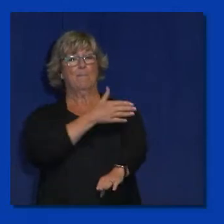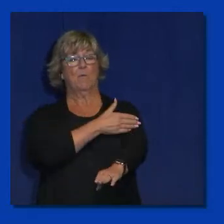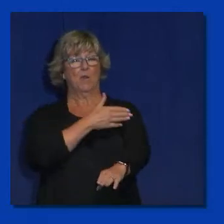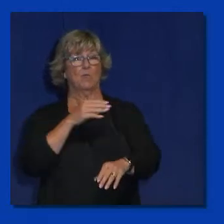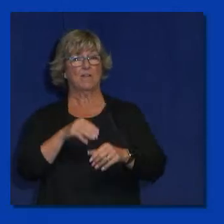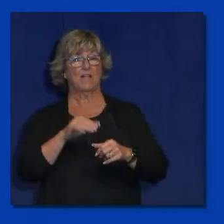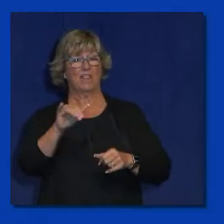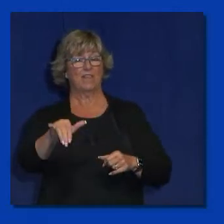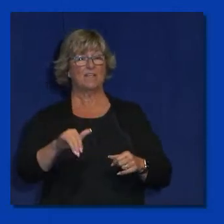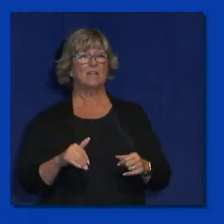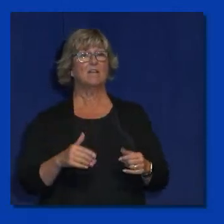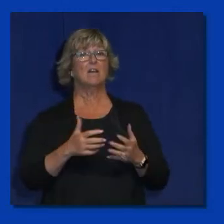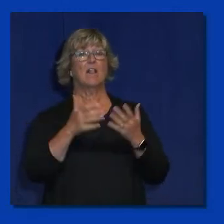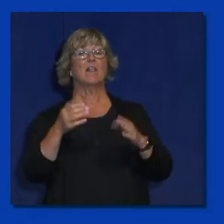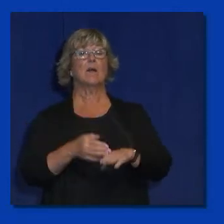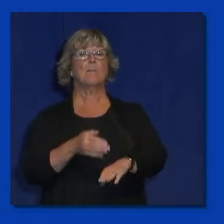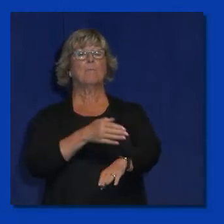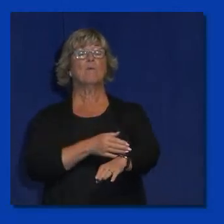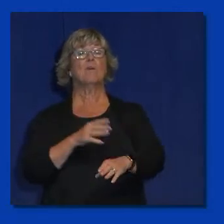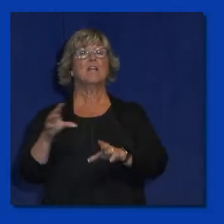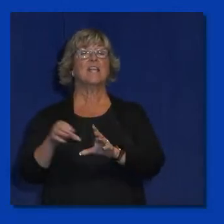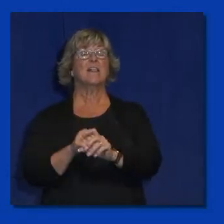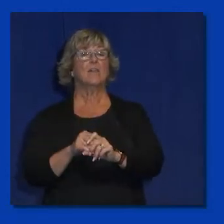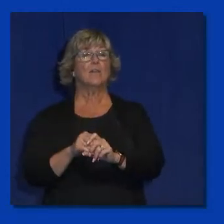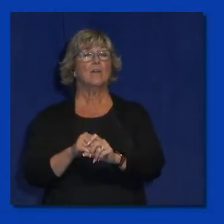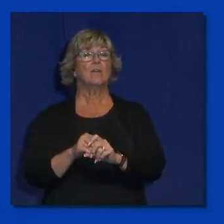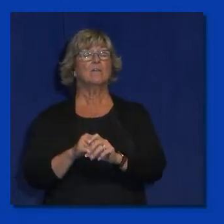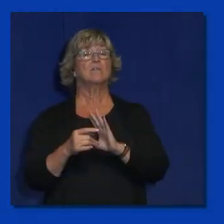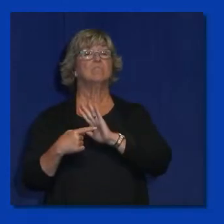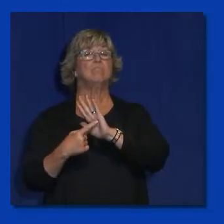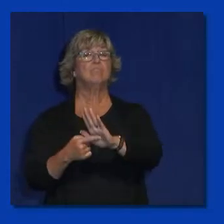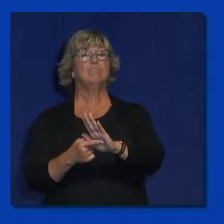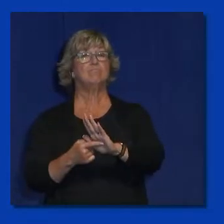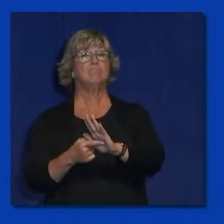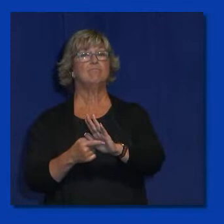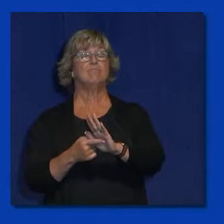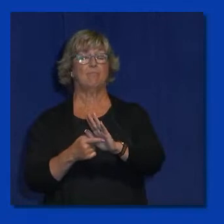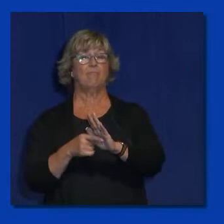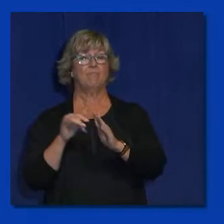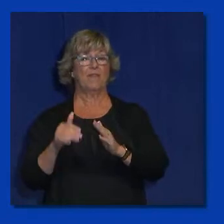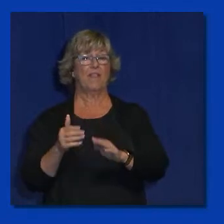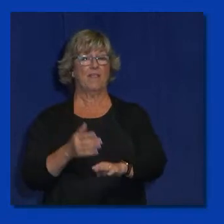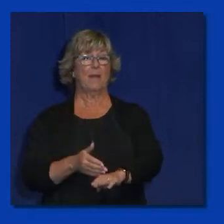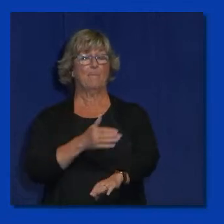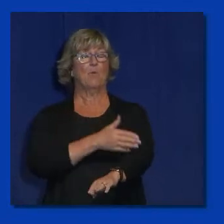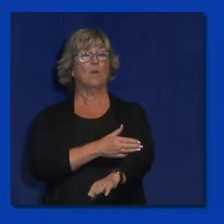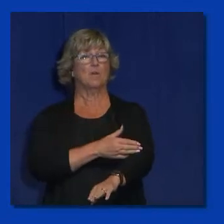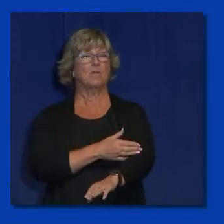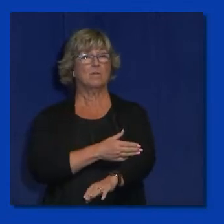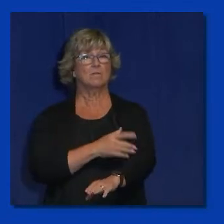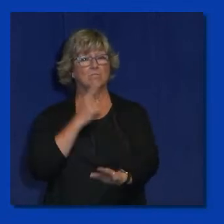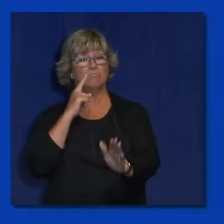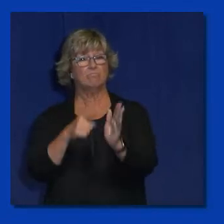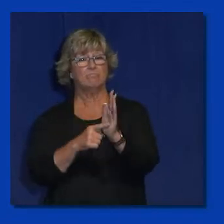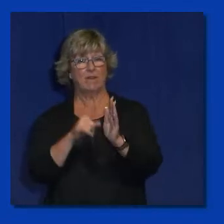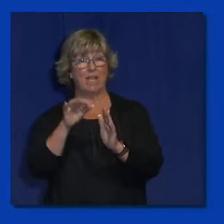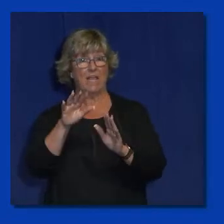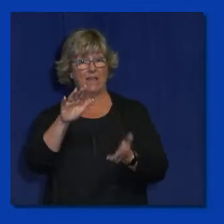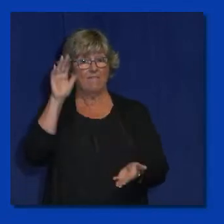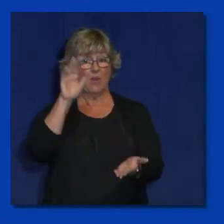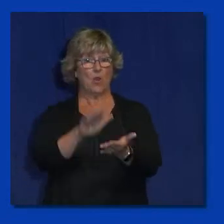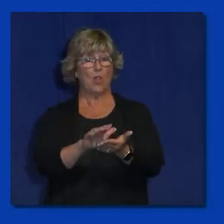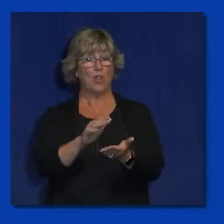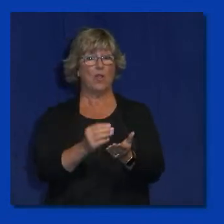space and a lot of improvements, including a reflection of that progress, an acknowledgement that if you do lower